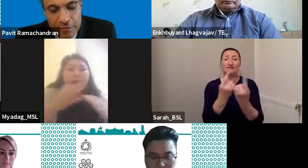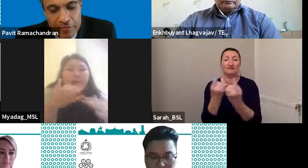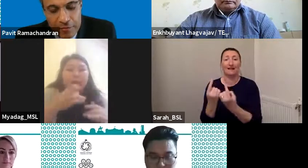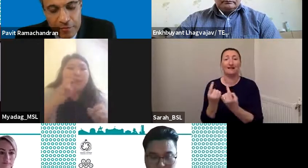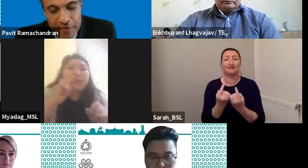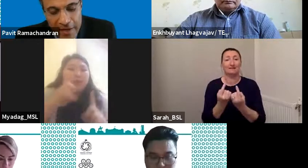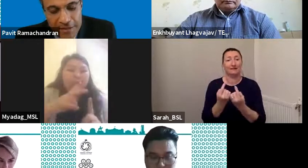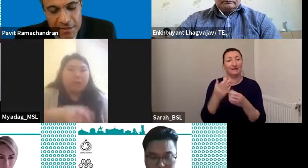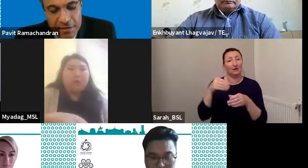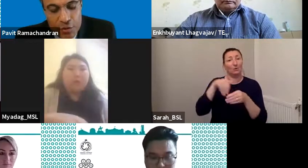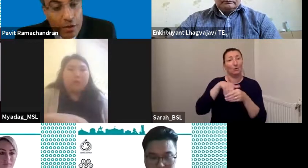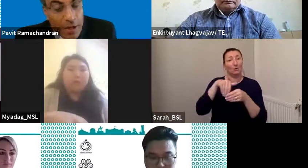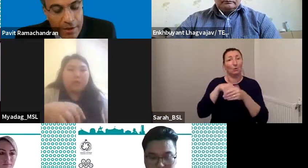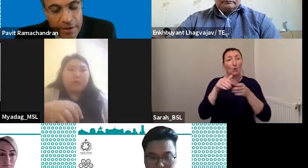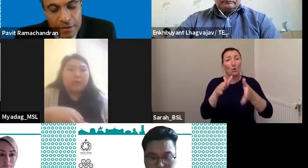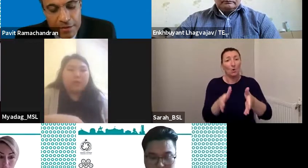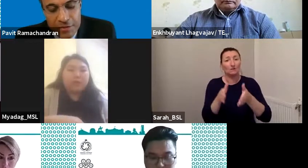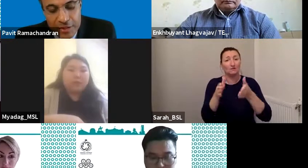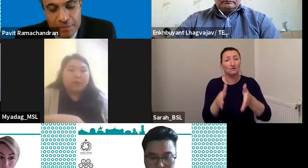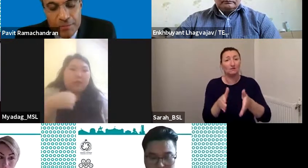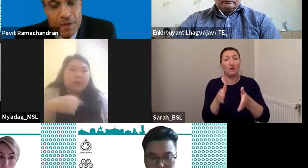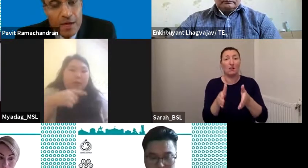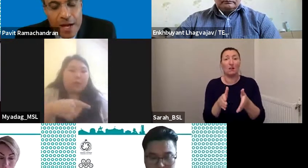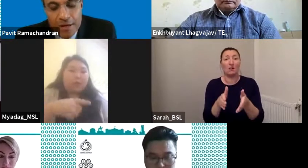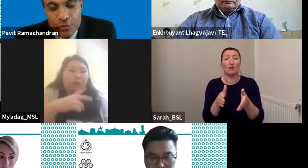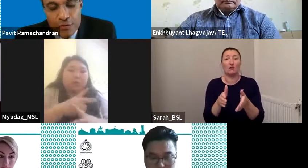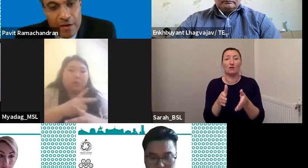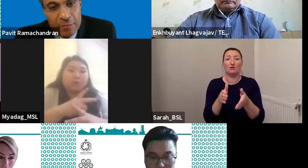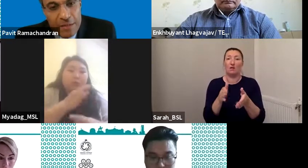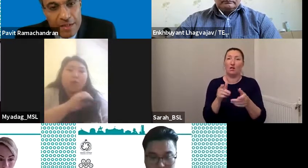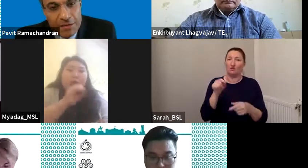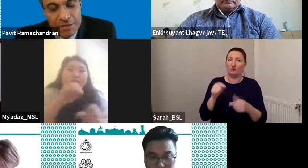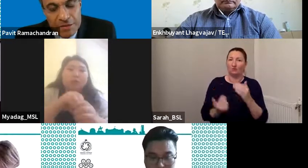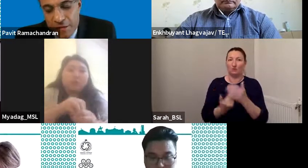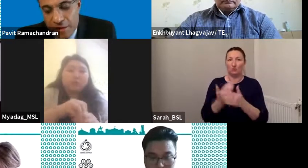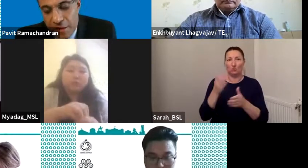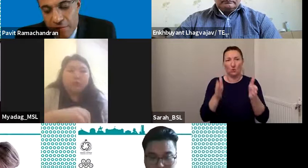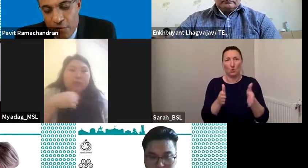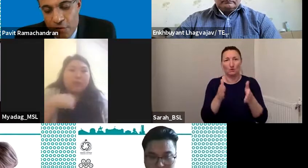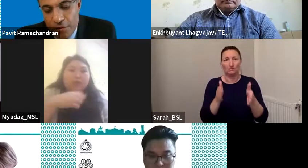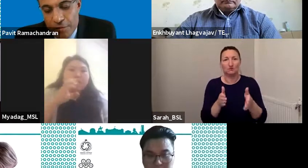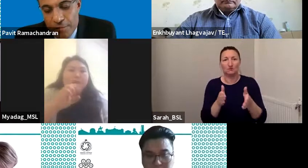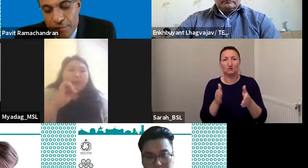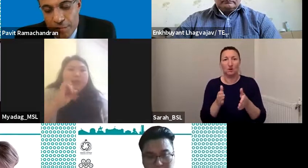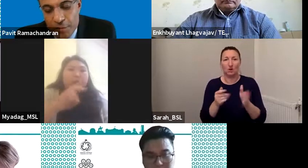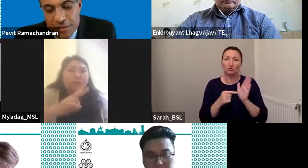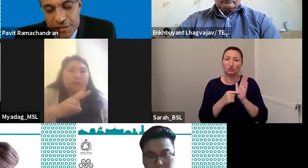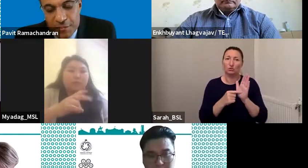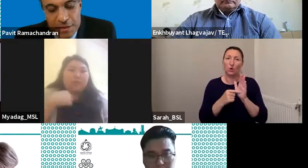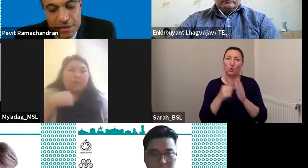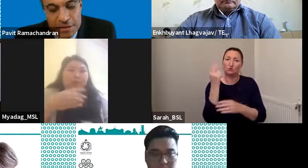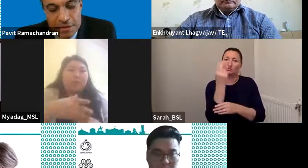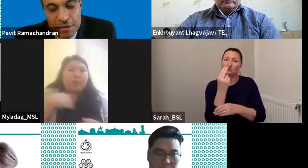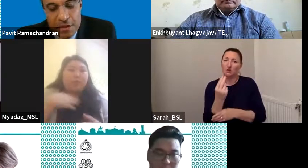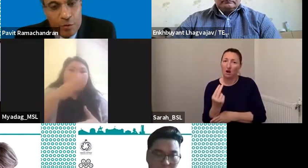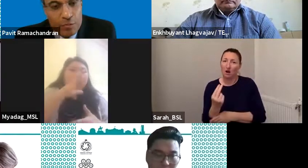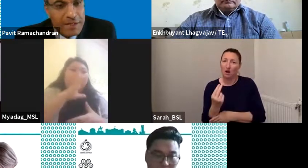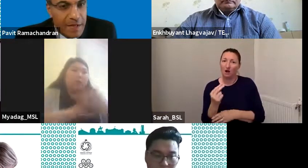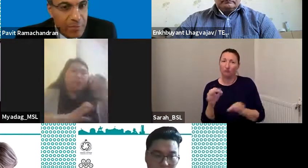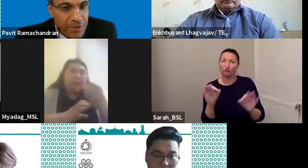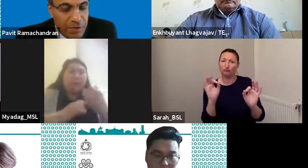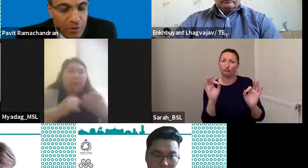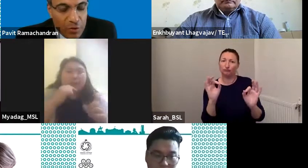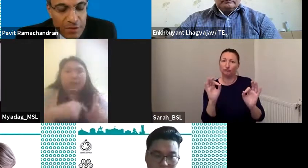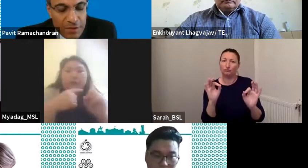hospital, which we've financed in Songenhairan district, and new development centers for people with disabilities will